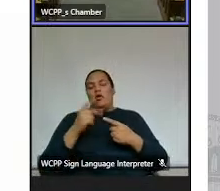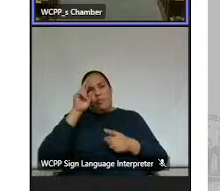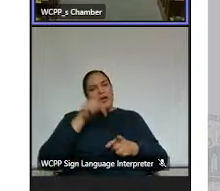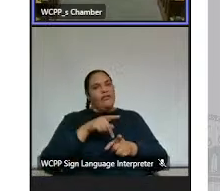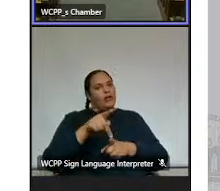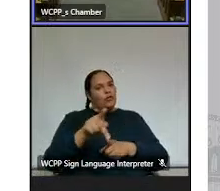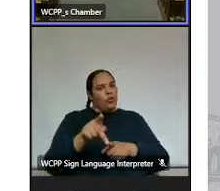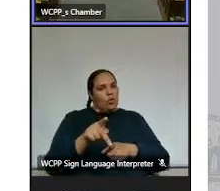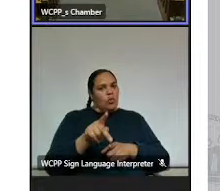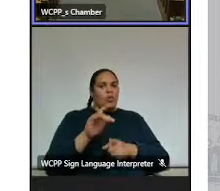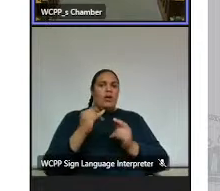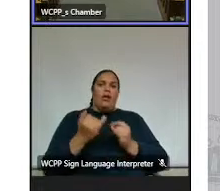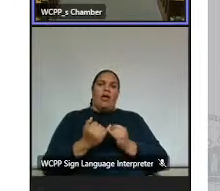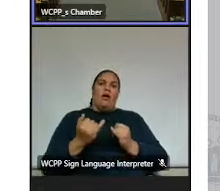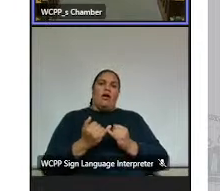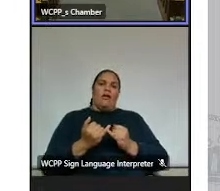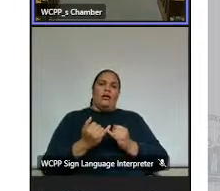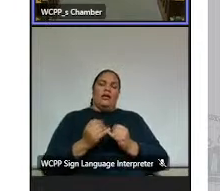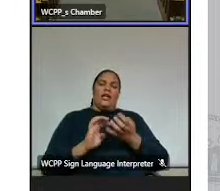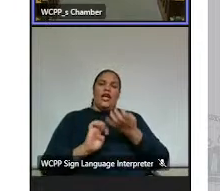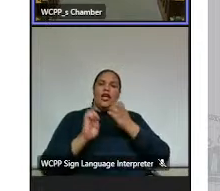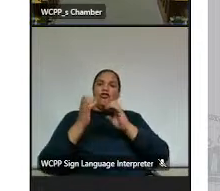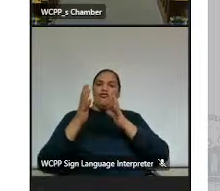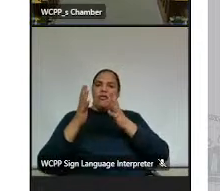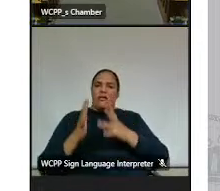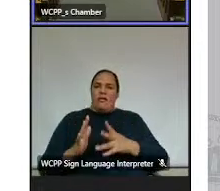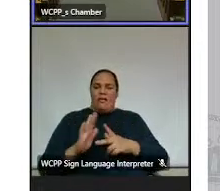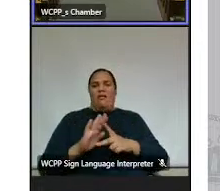professionals like civil engineers,